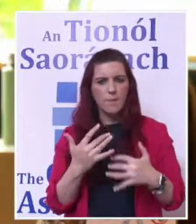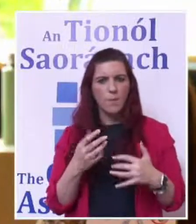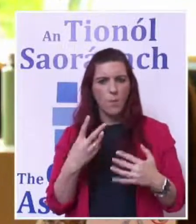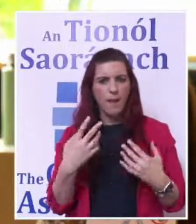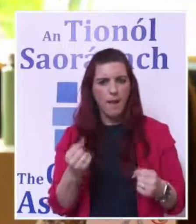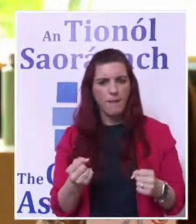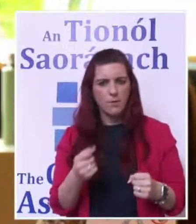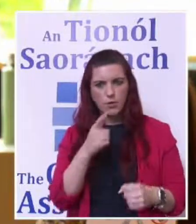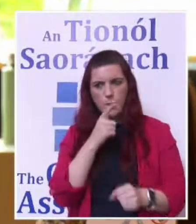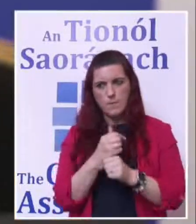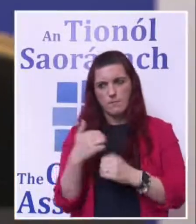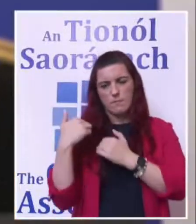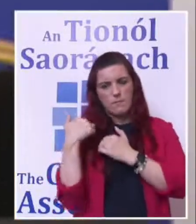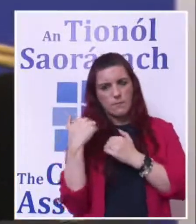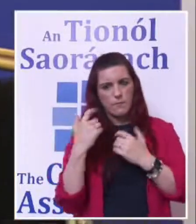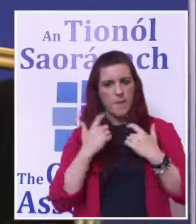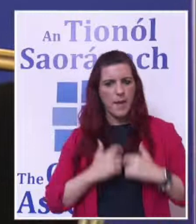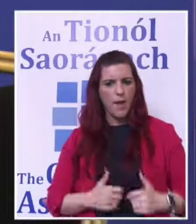Mayor.